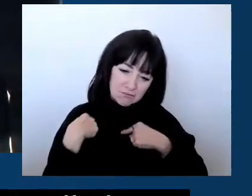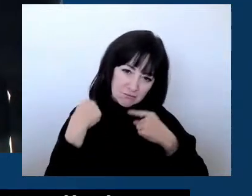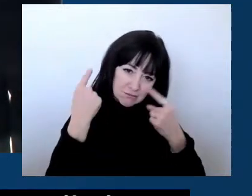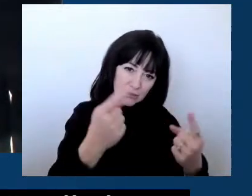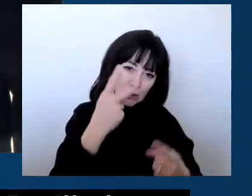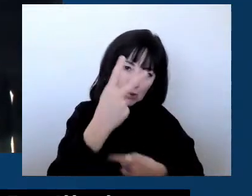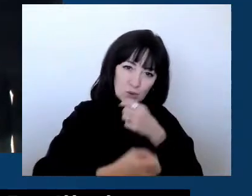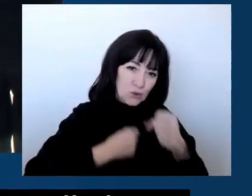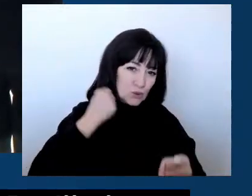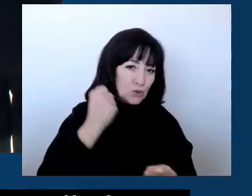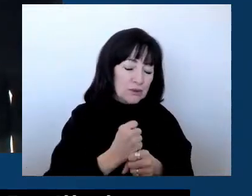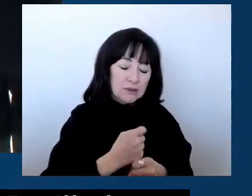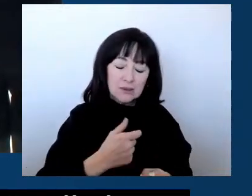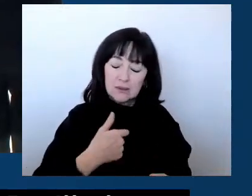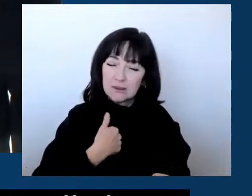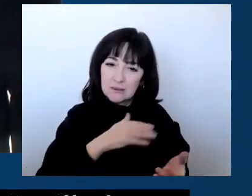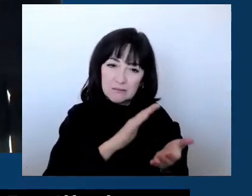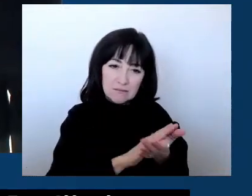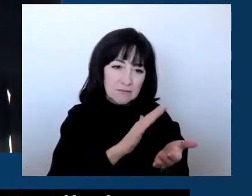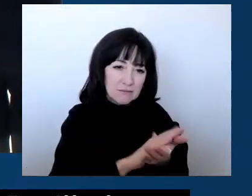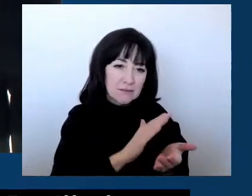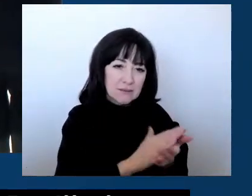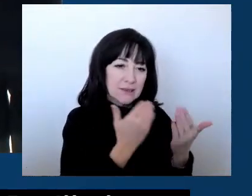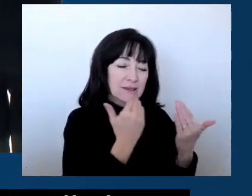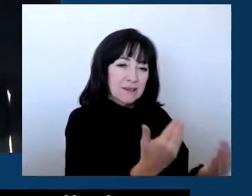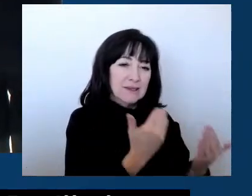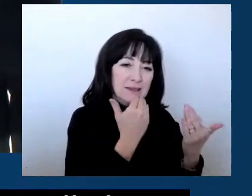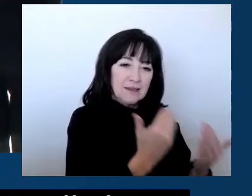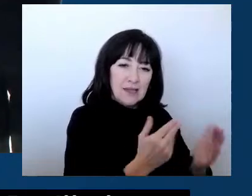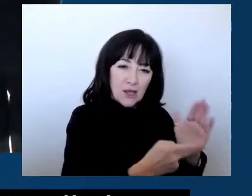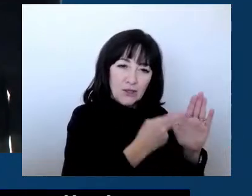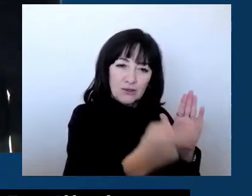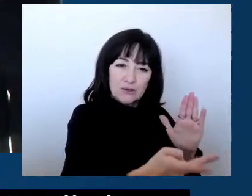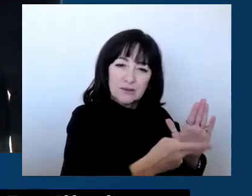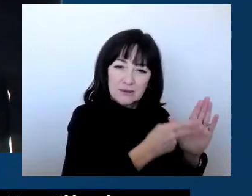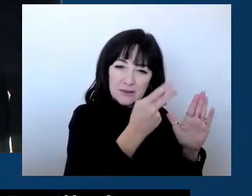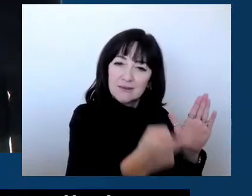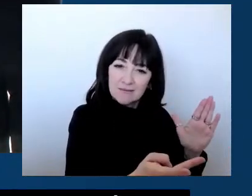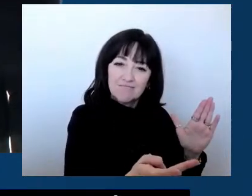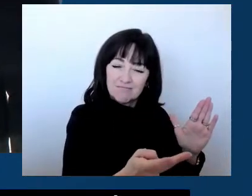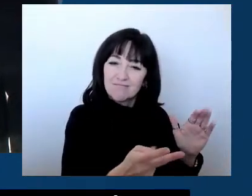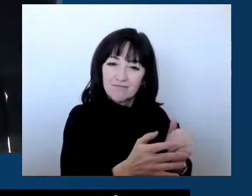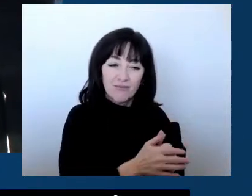twice as much for that. Because you don't get to come to work on Zoom.